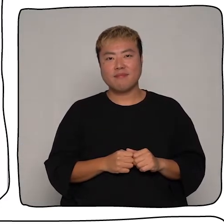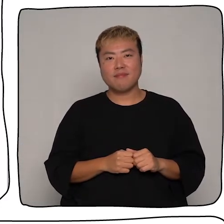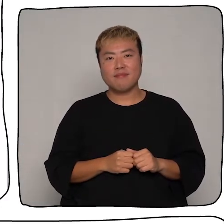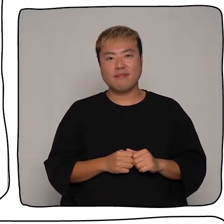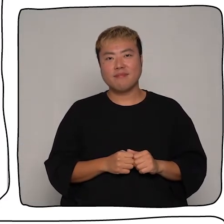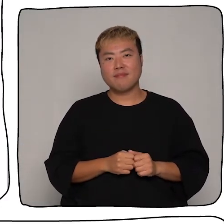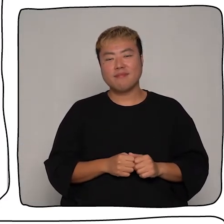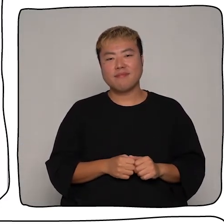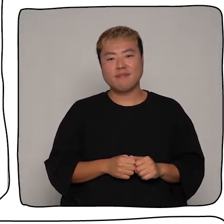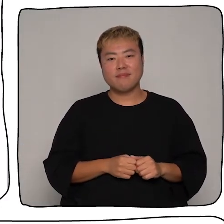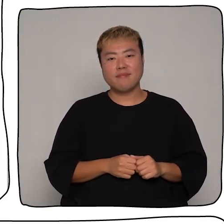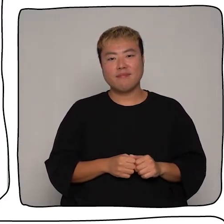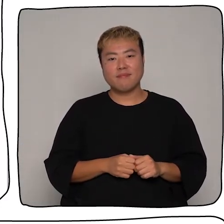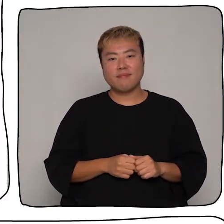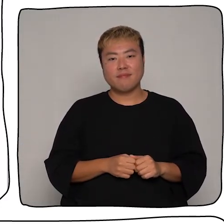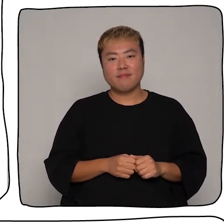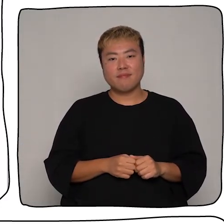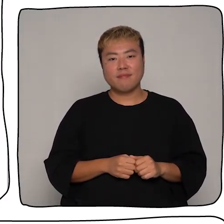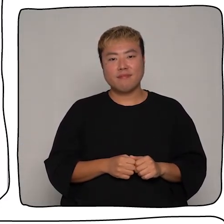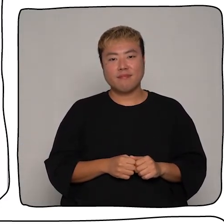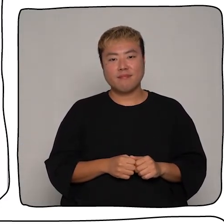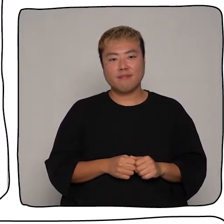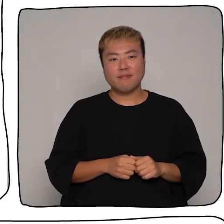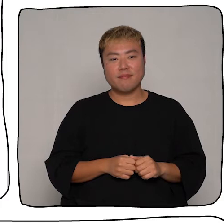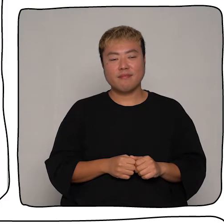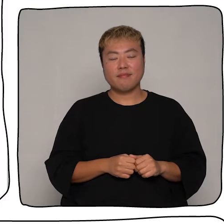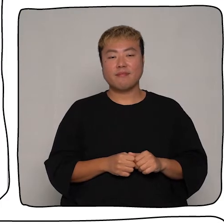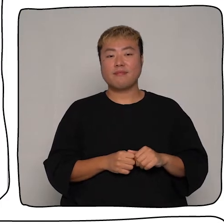This left one is a